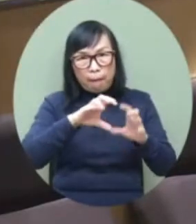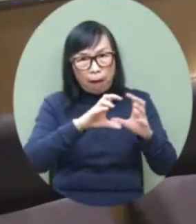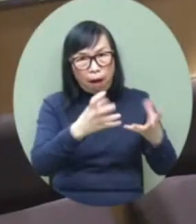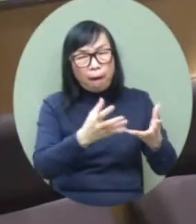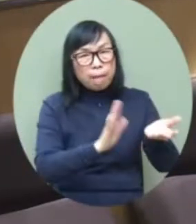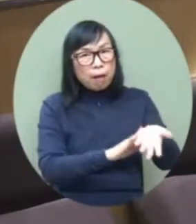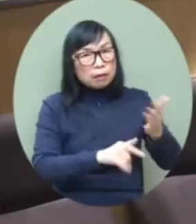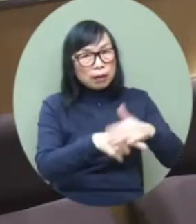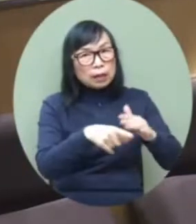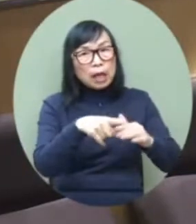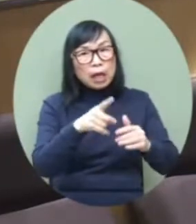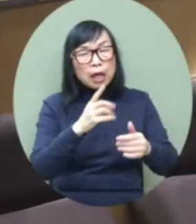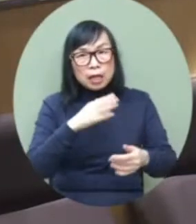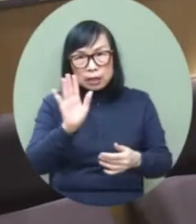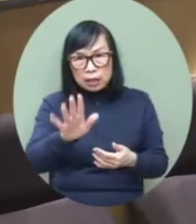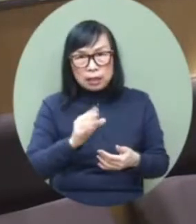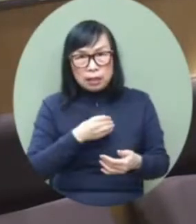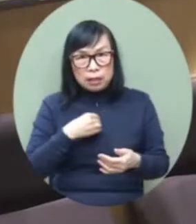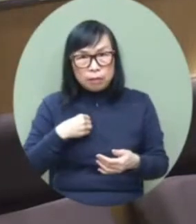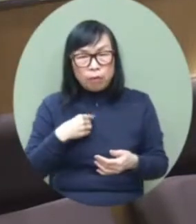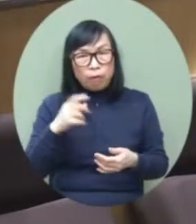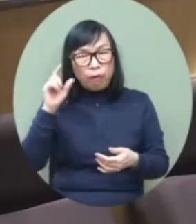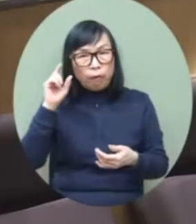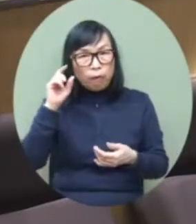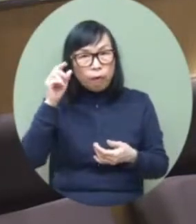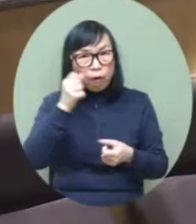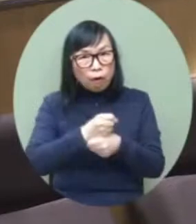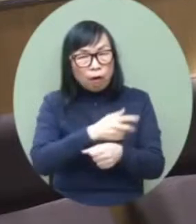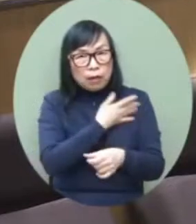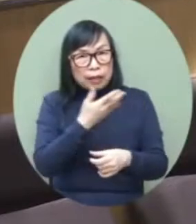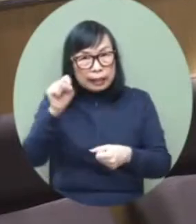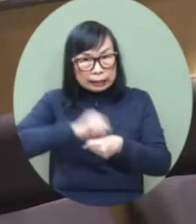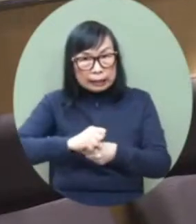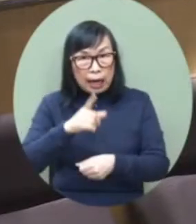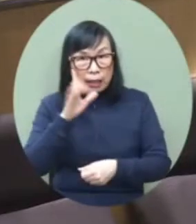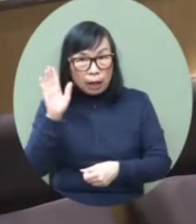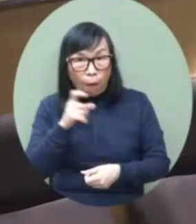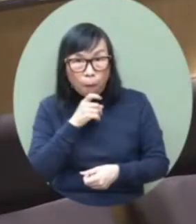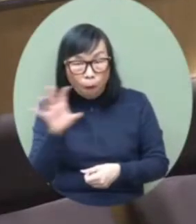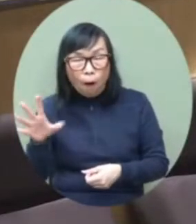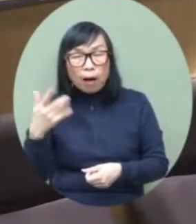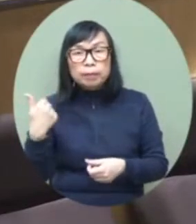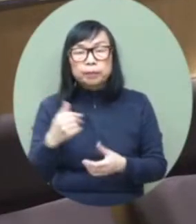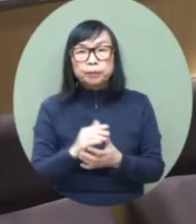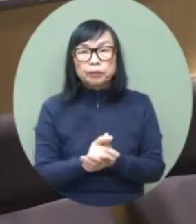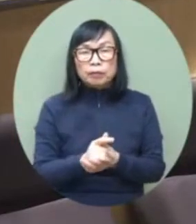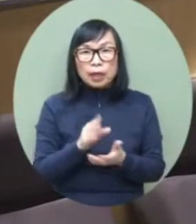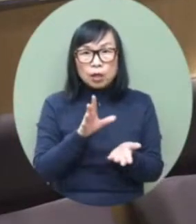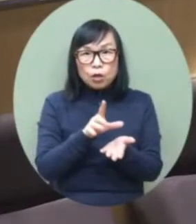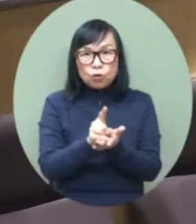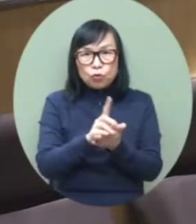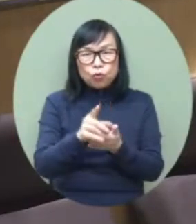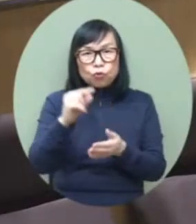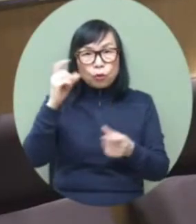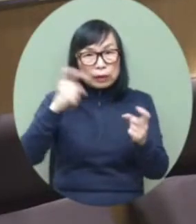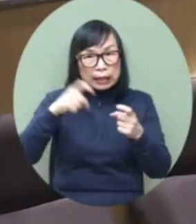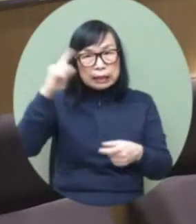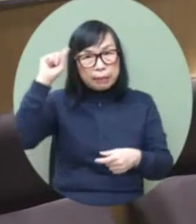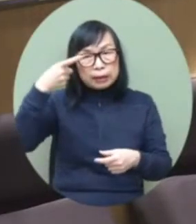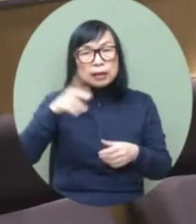is HA going to handle this situation? Does HA have means to increase personnel? Now,